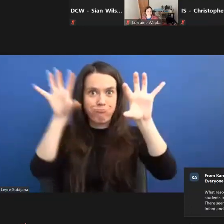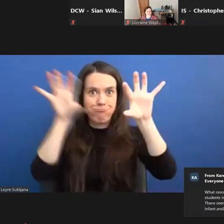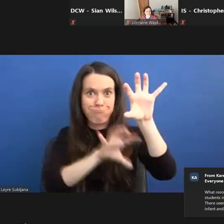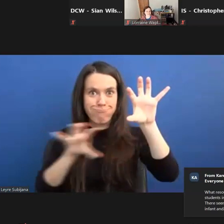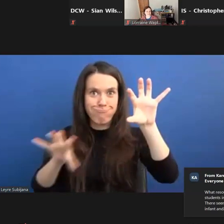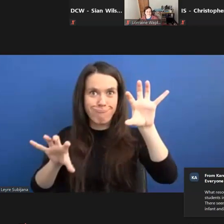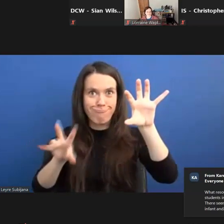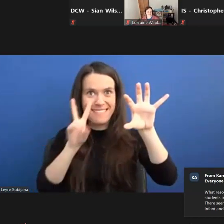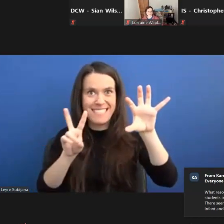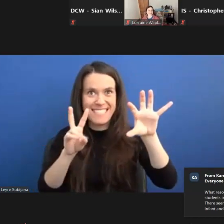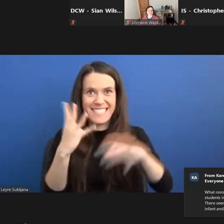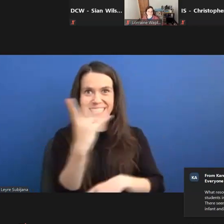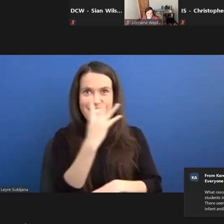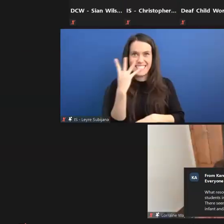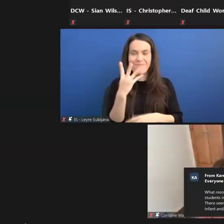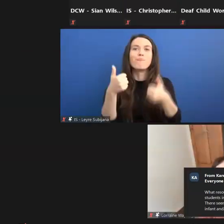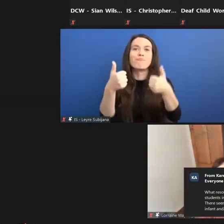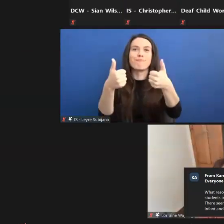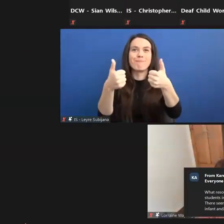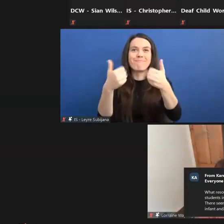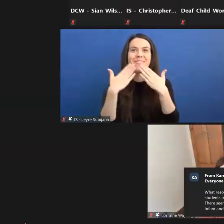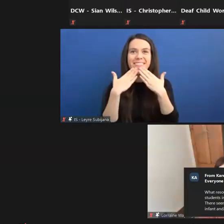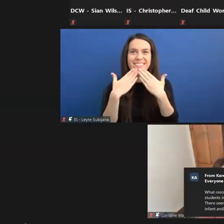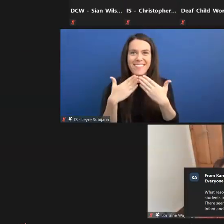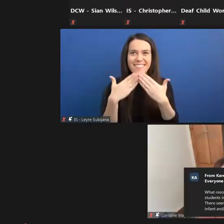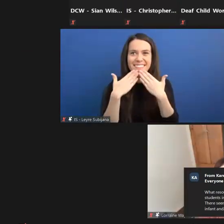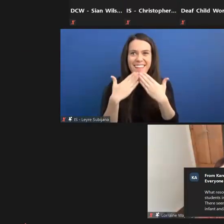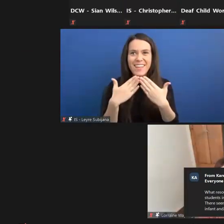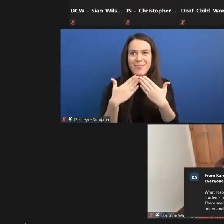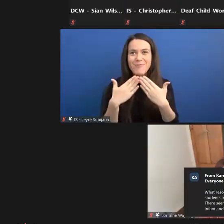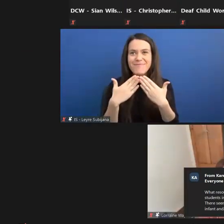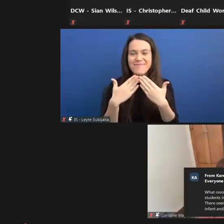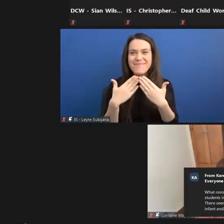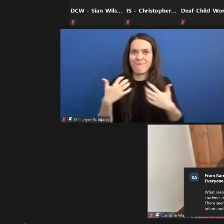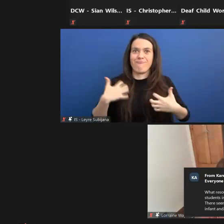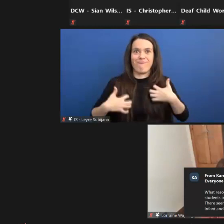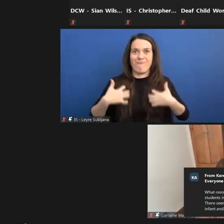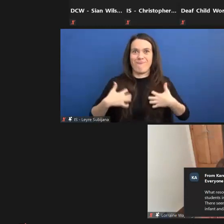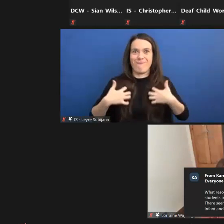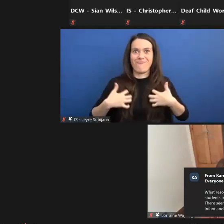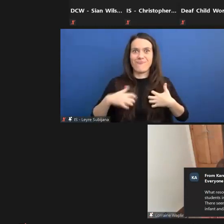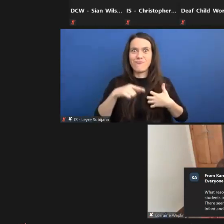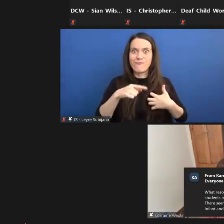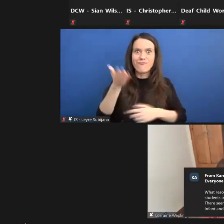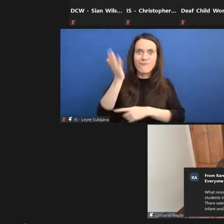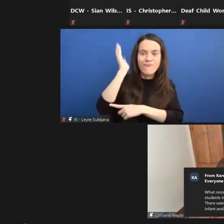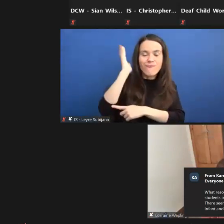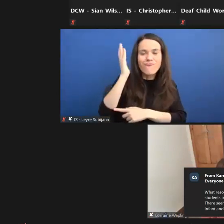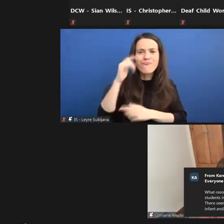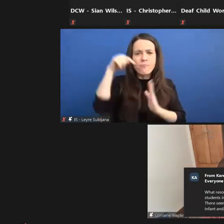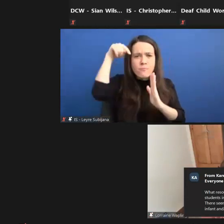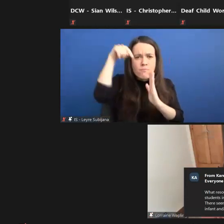are. Hello, both of you. Thank you both very much indeed for really interesting and